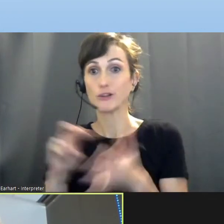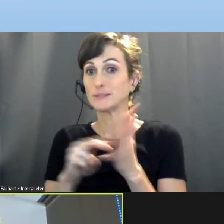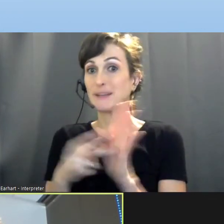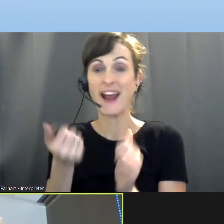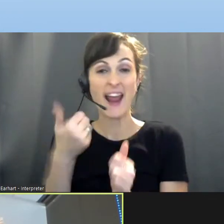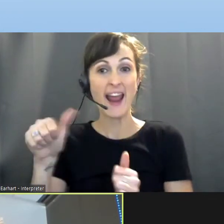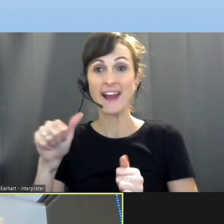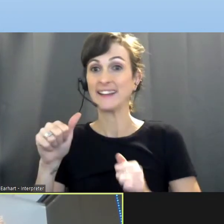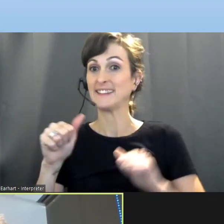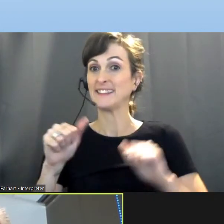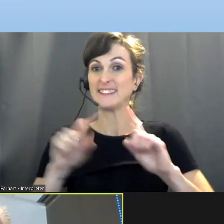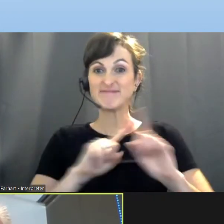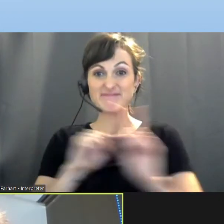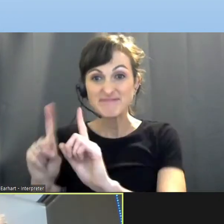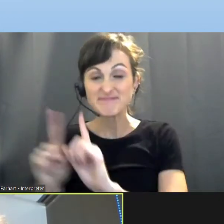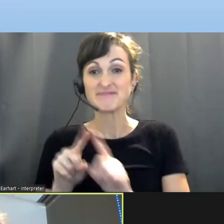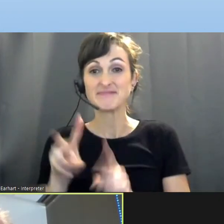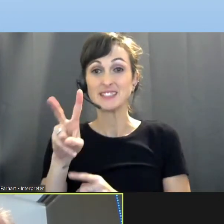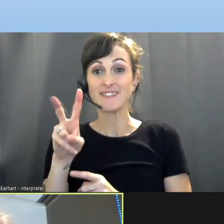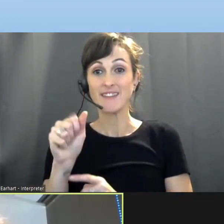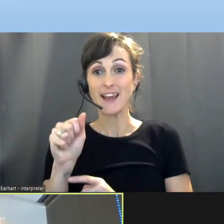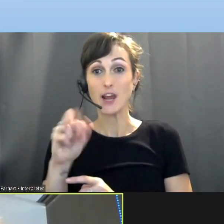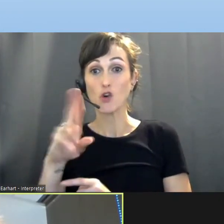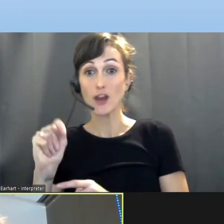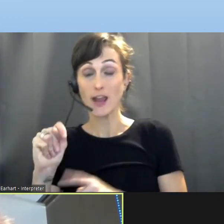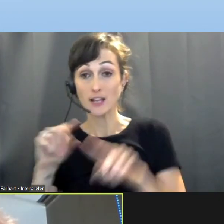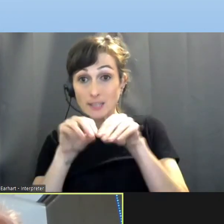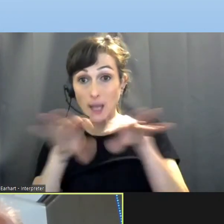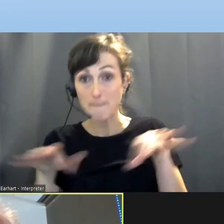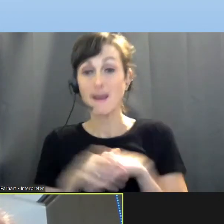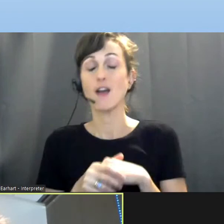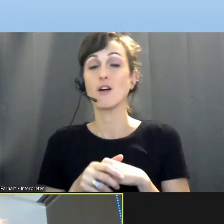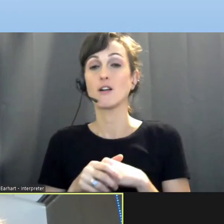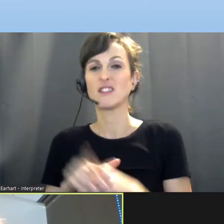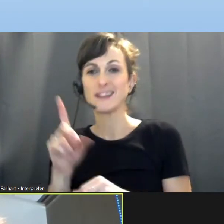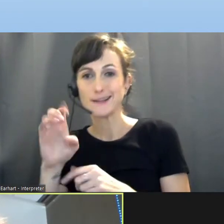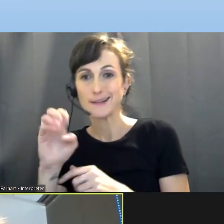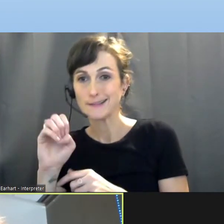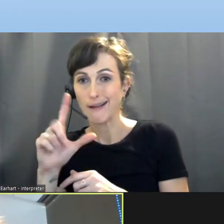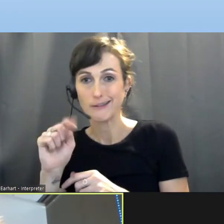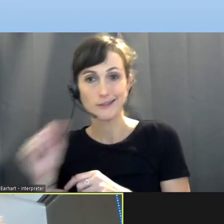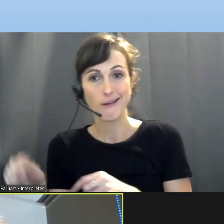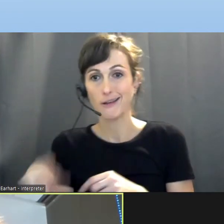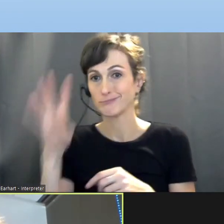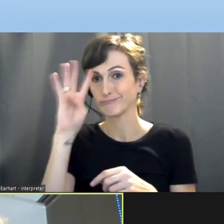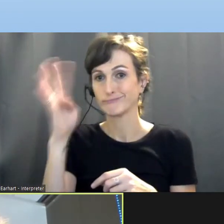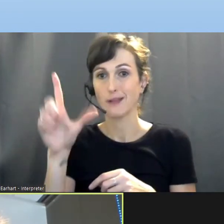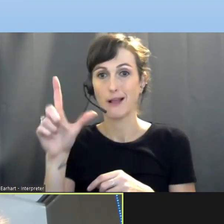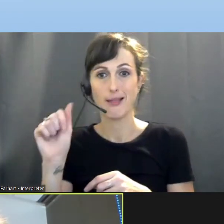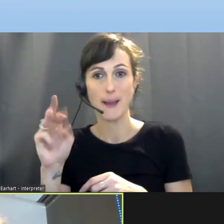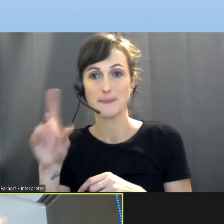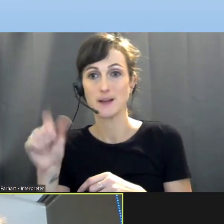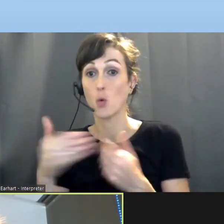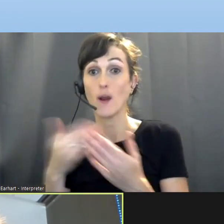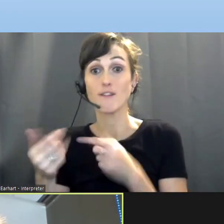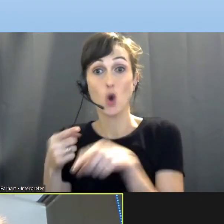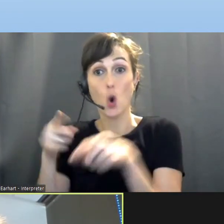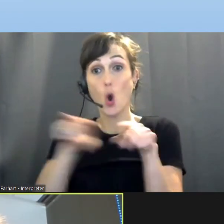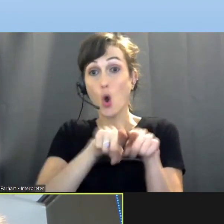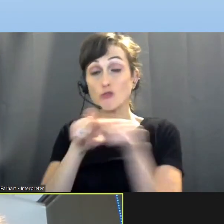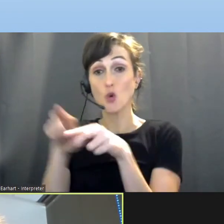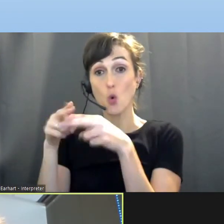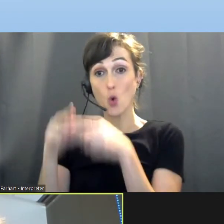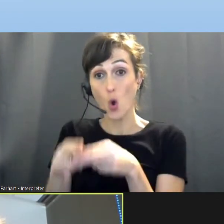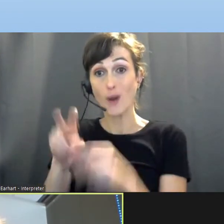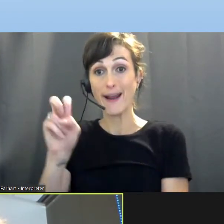other name they come up with, that's also an envelope virus. So we know we hold ourselves to a higher standard